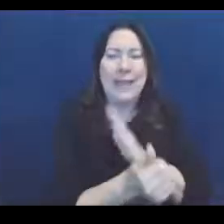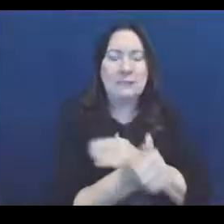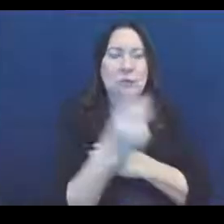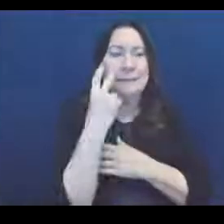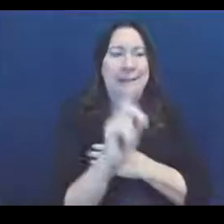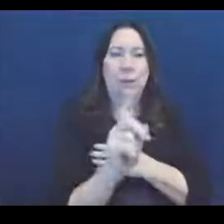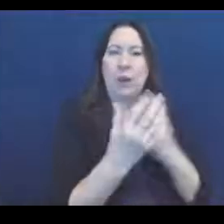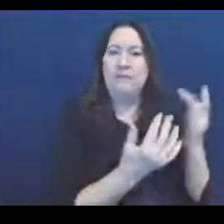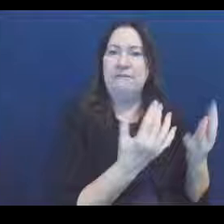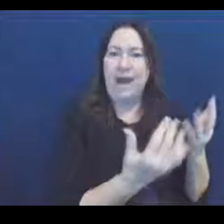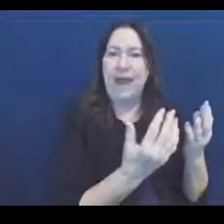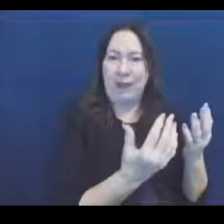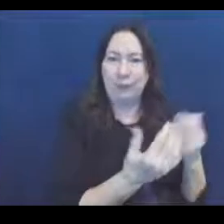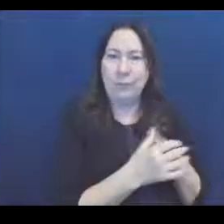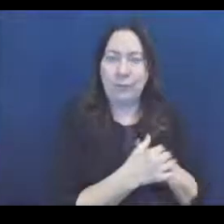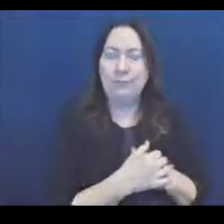burning.